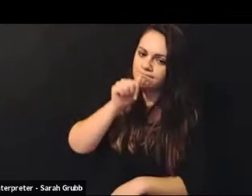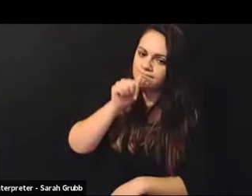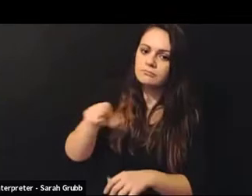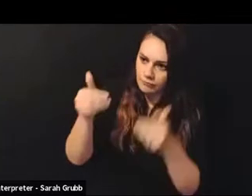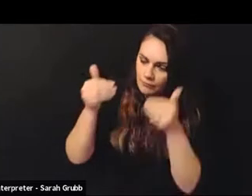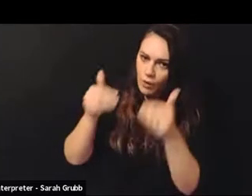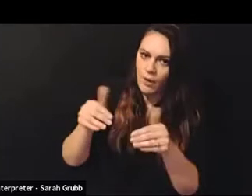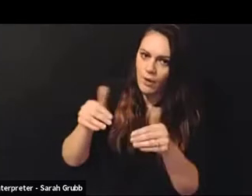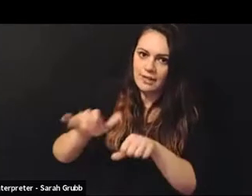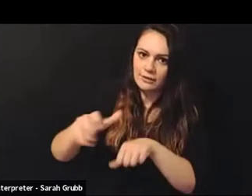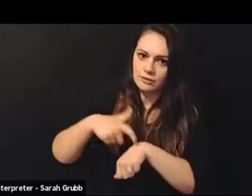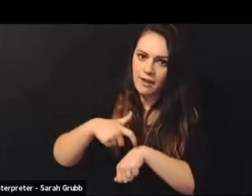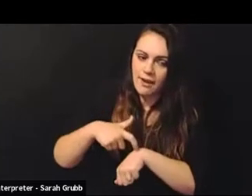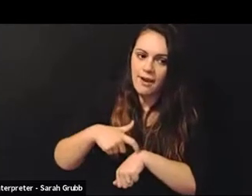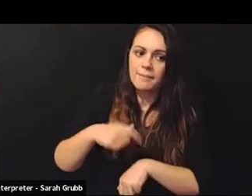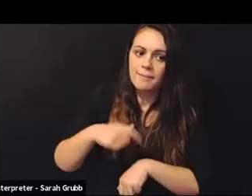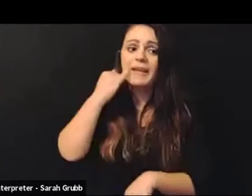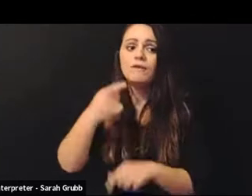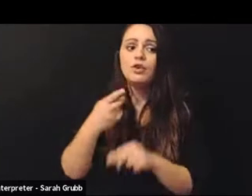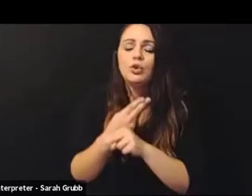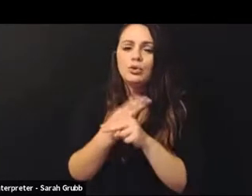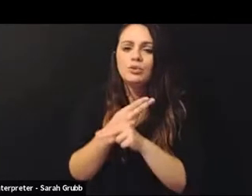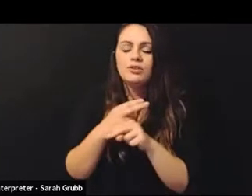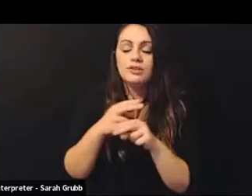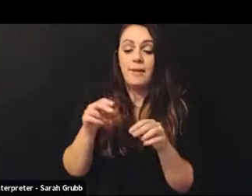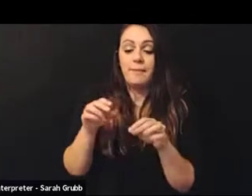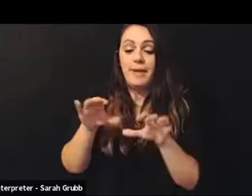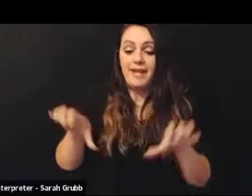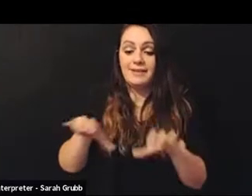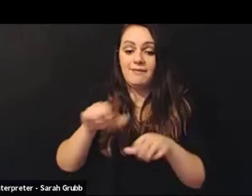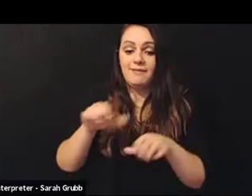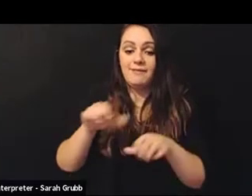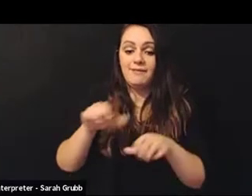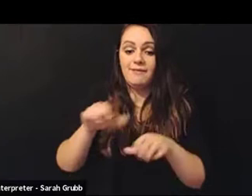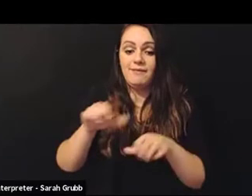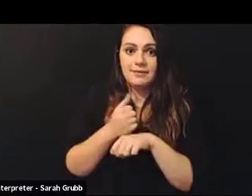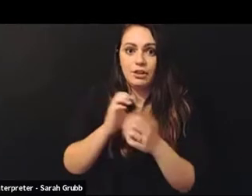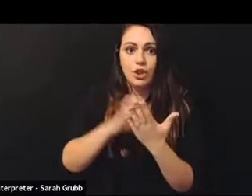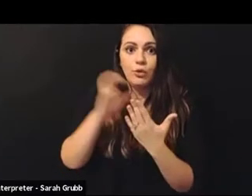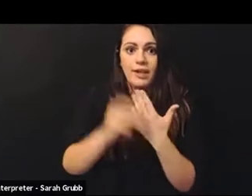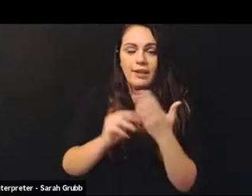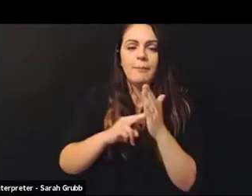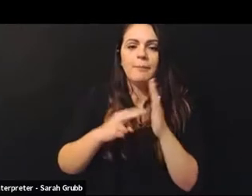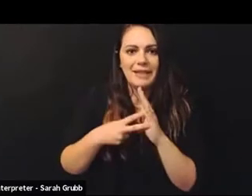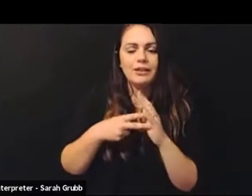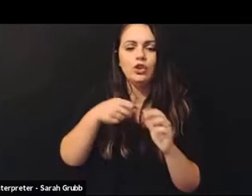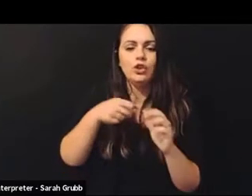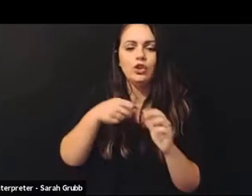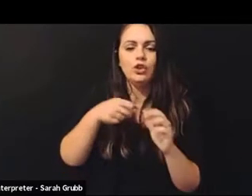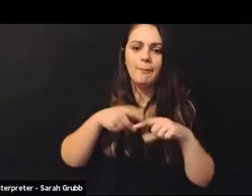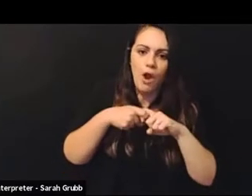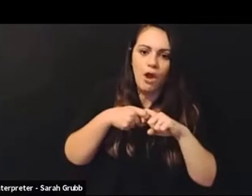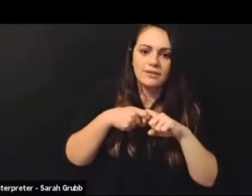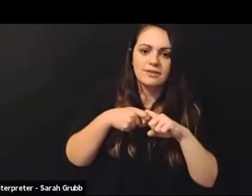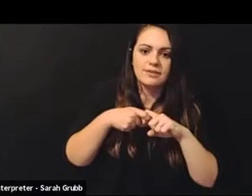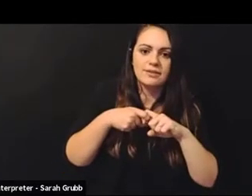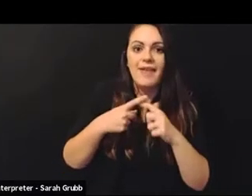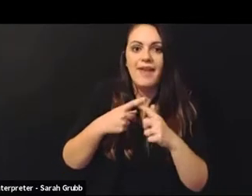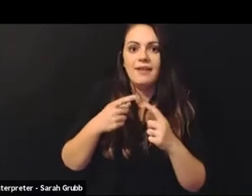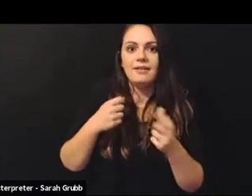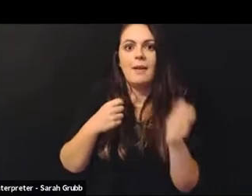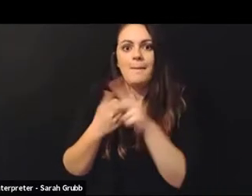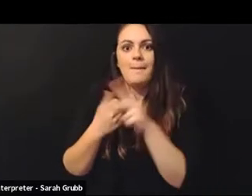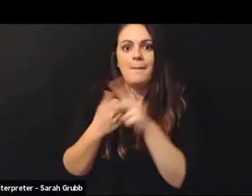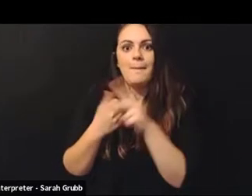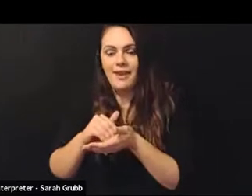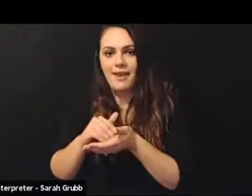an activity-based curriculum, a curriculum that allows for you to stop for a while and then return to it, that can be very helpful because it can provide